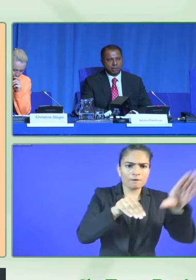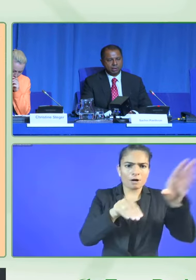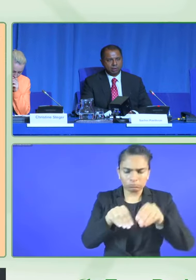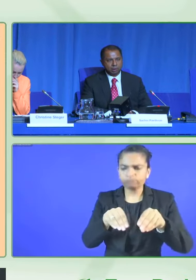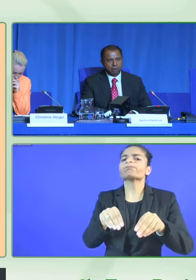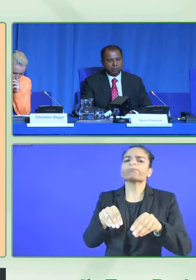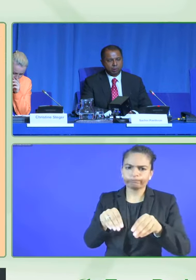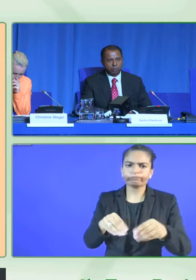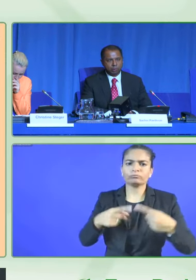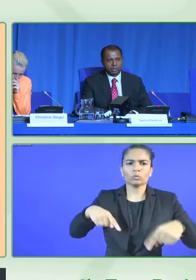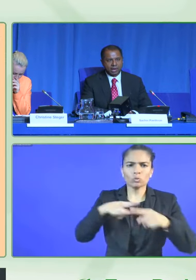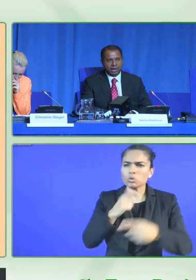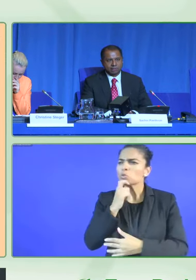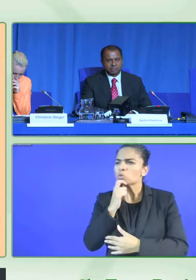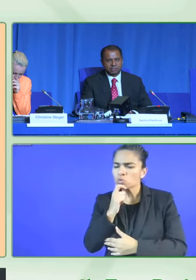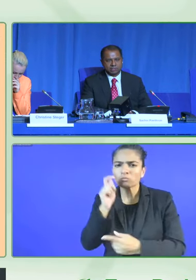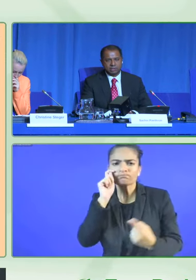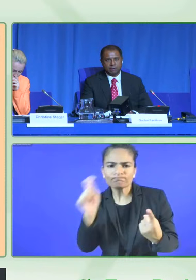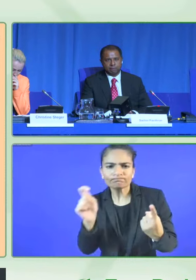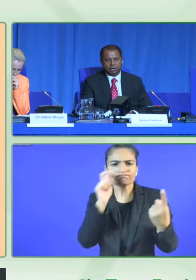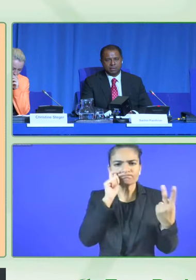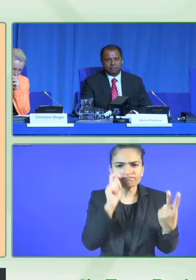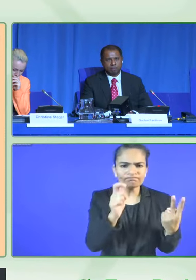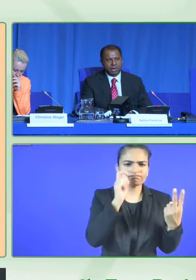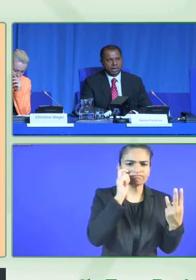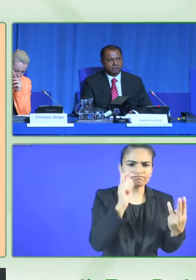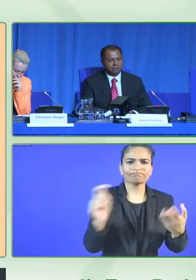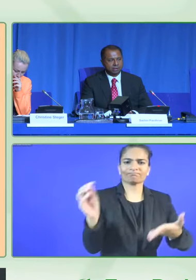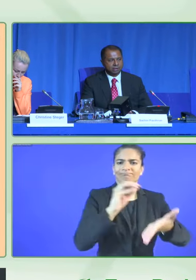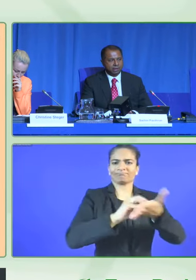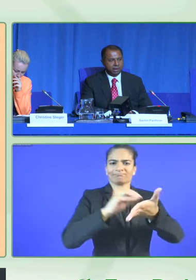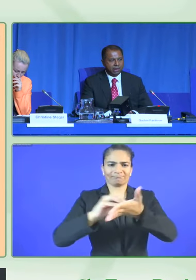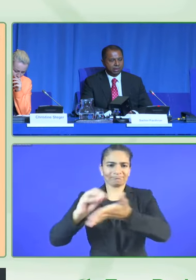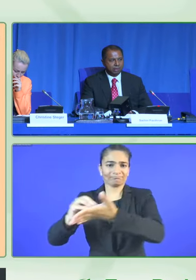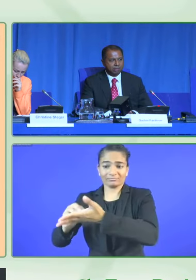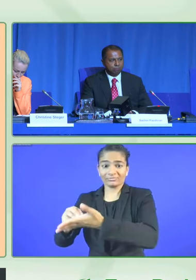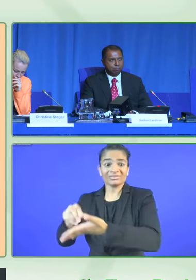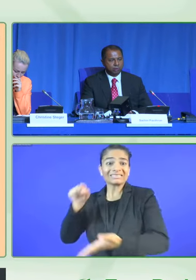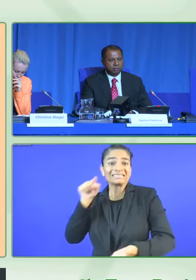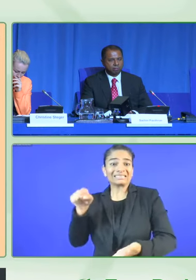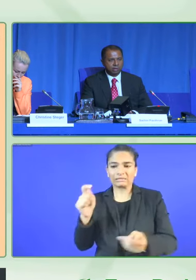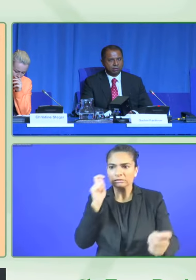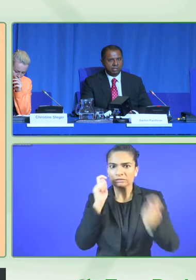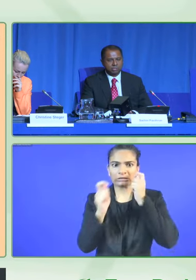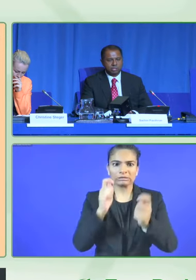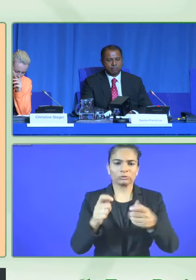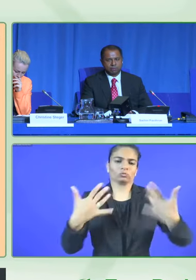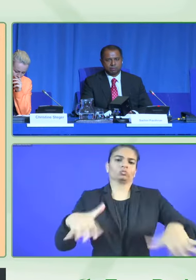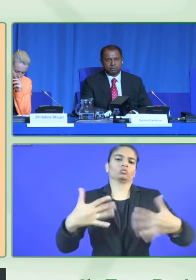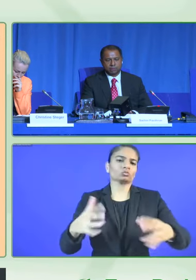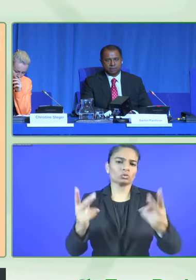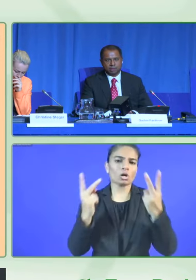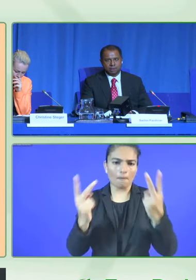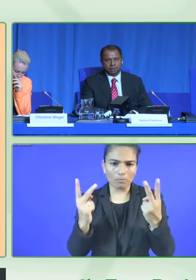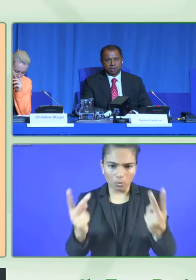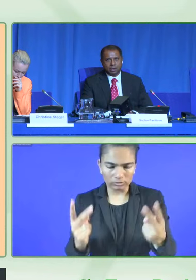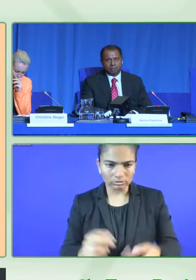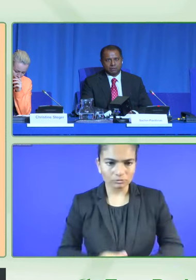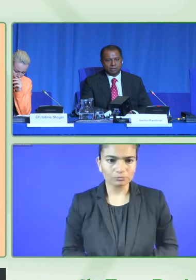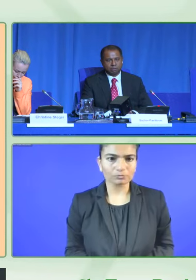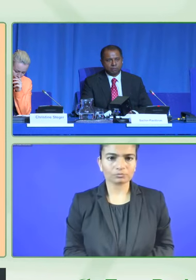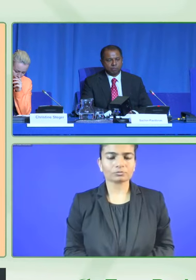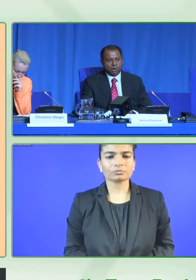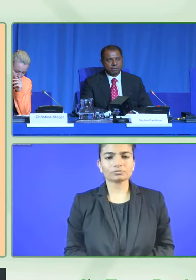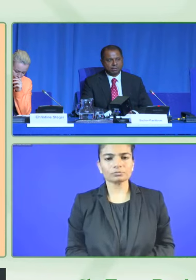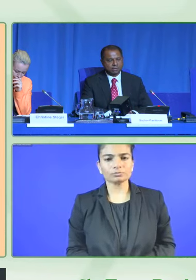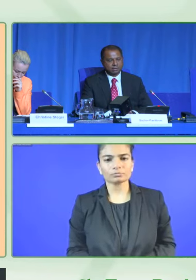that we hold has a significant impact in what the regulation shapes up to be.